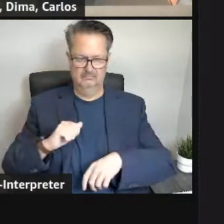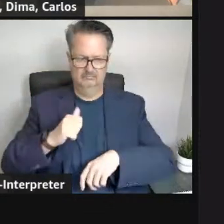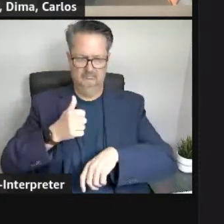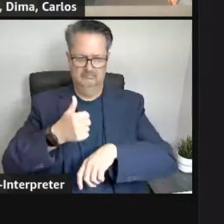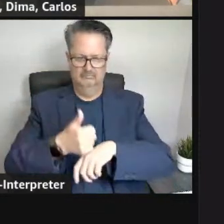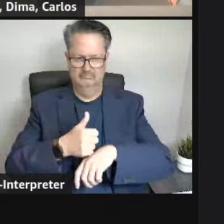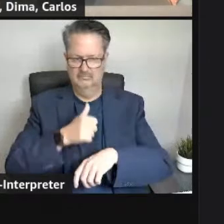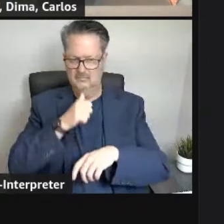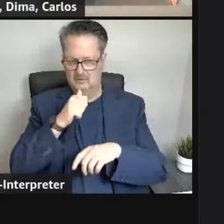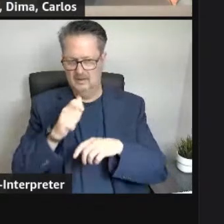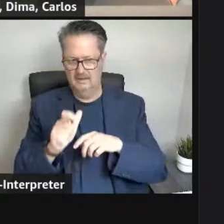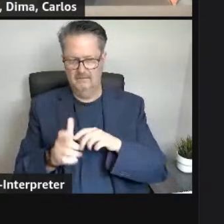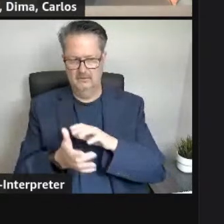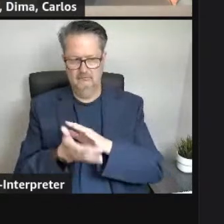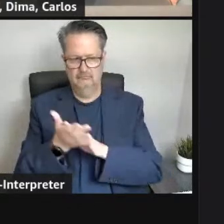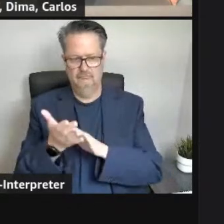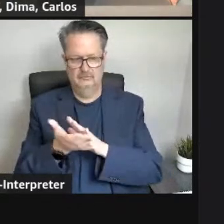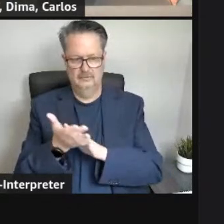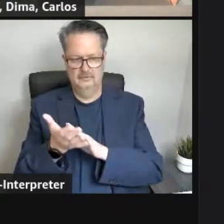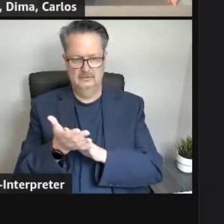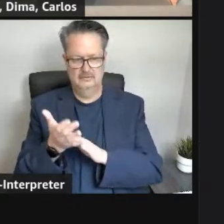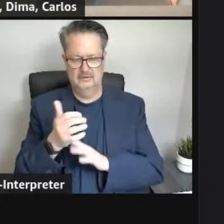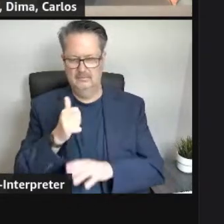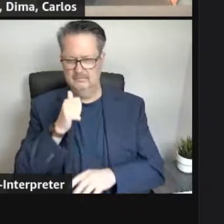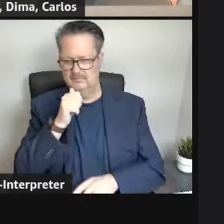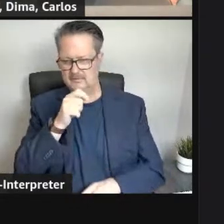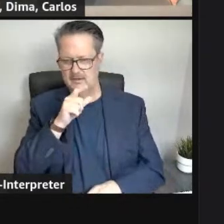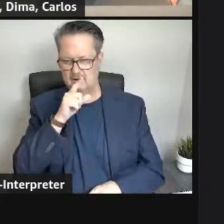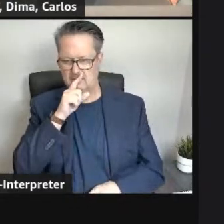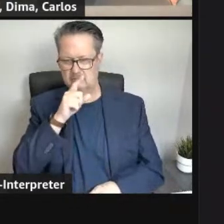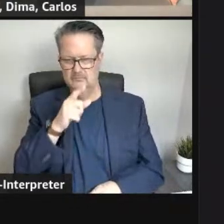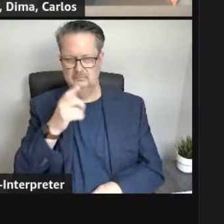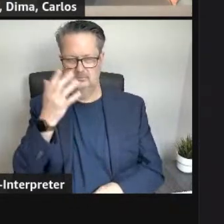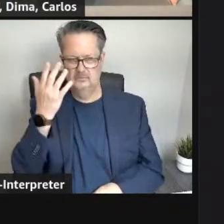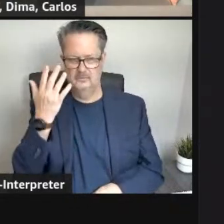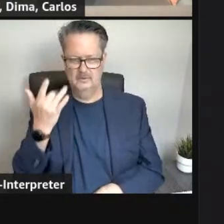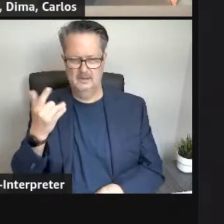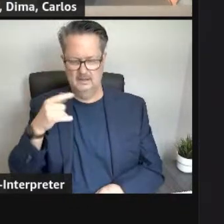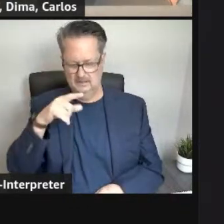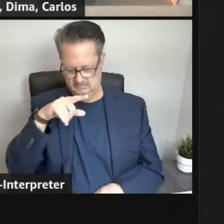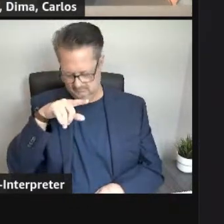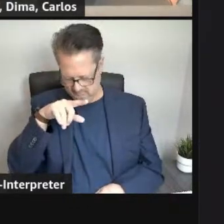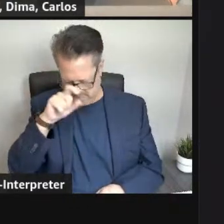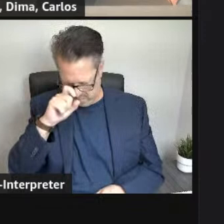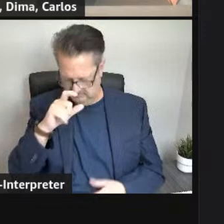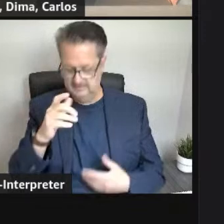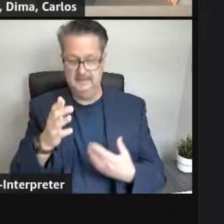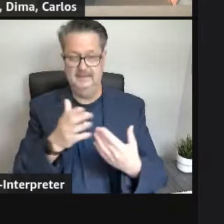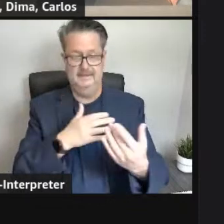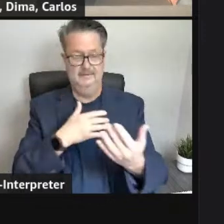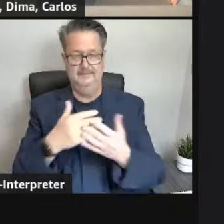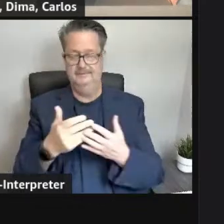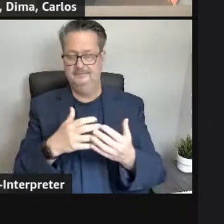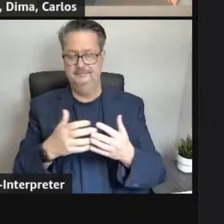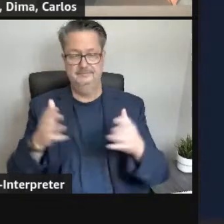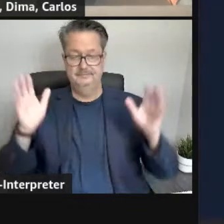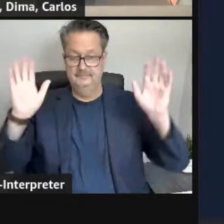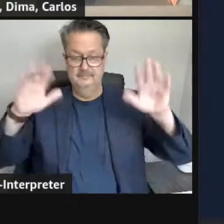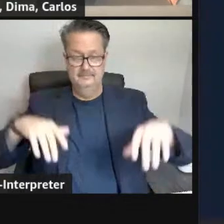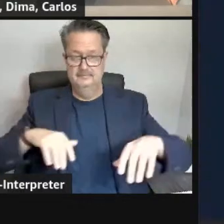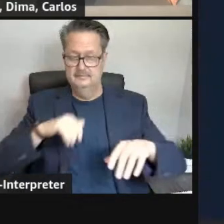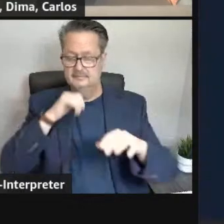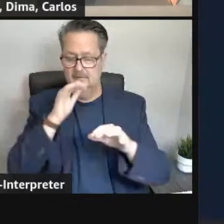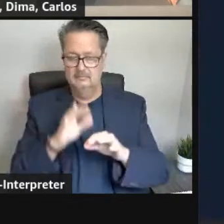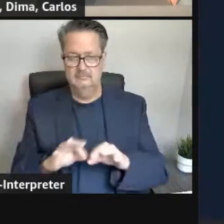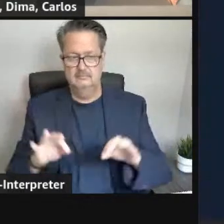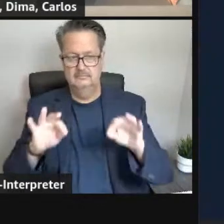run this. I'm not sure why actually, but anyway, it doesn't matter. So let's understand what was the